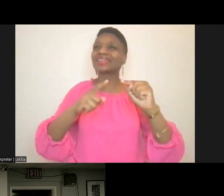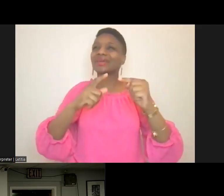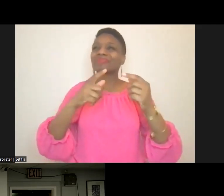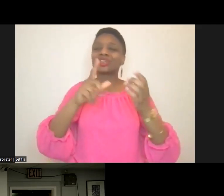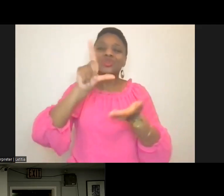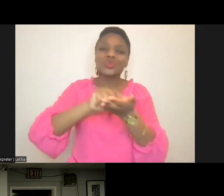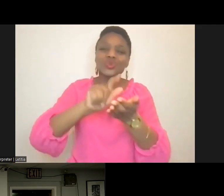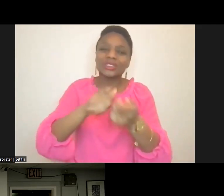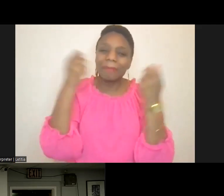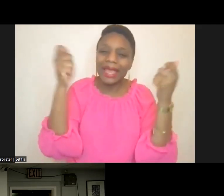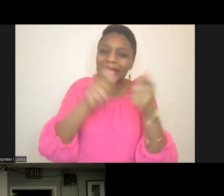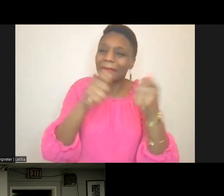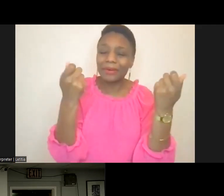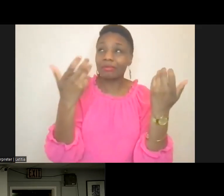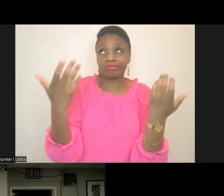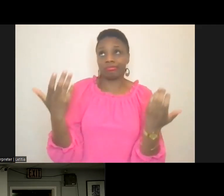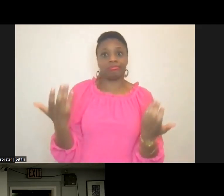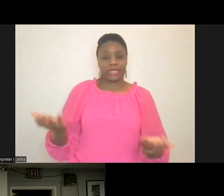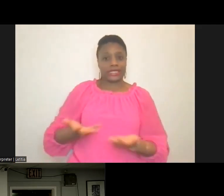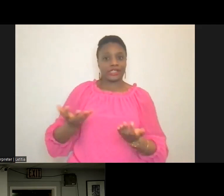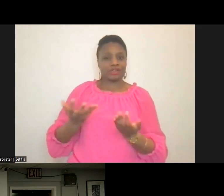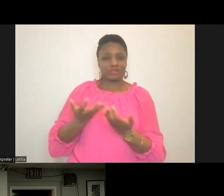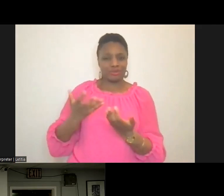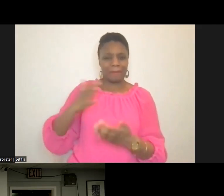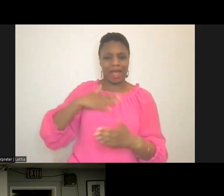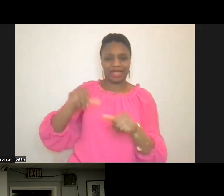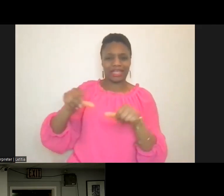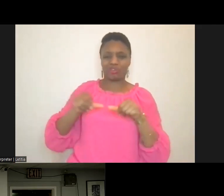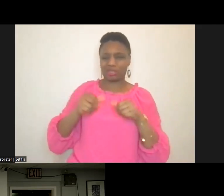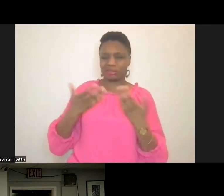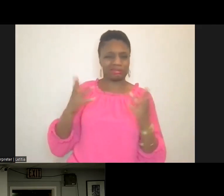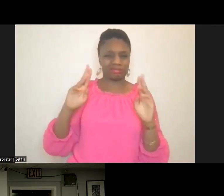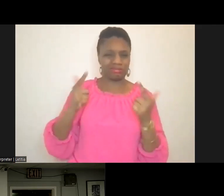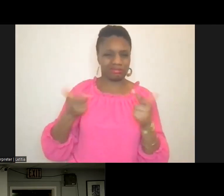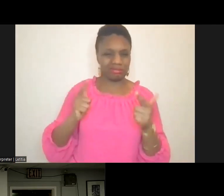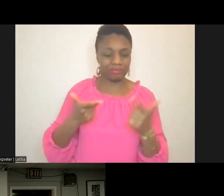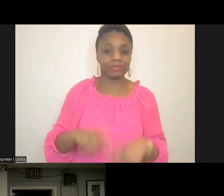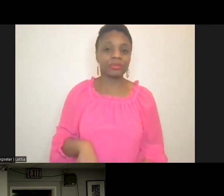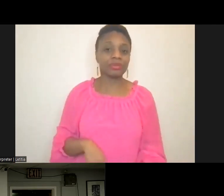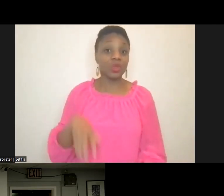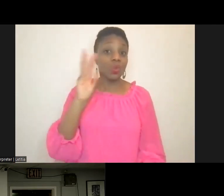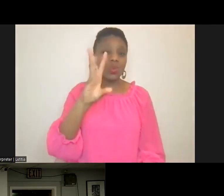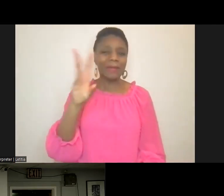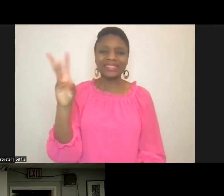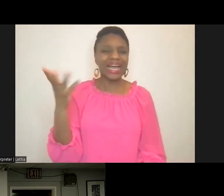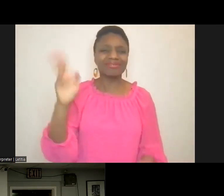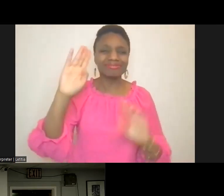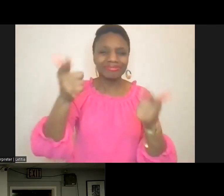declined steadily over the past 5 years in subscriptions. Websites require people to know where to go to